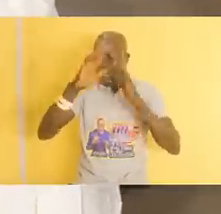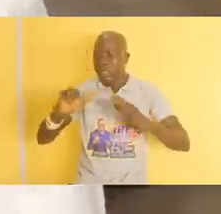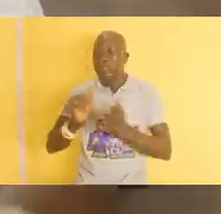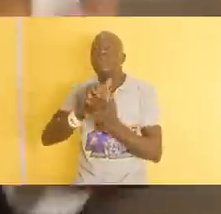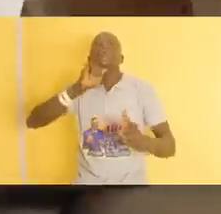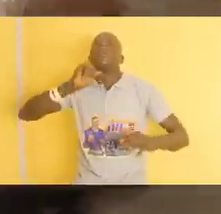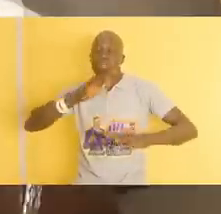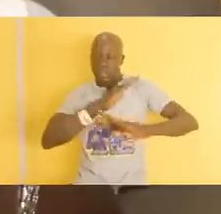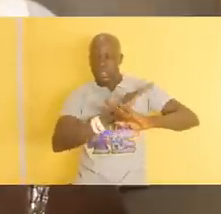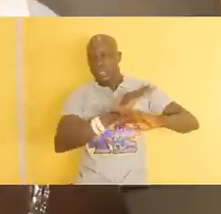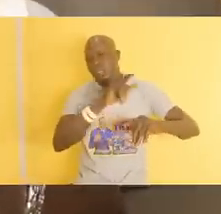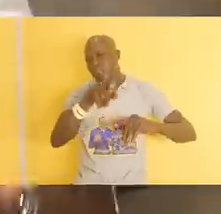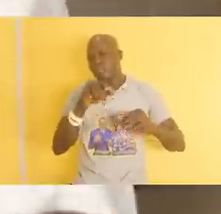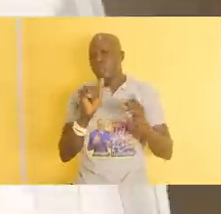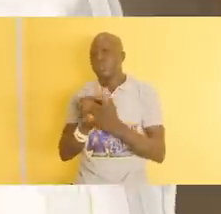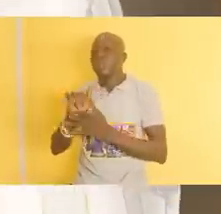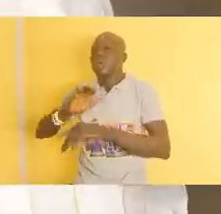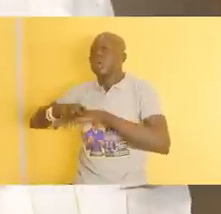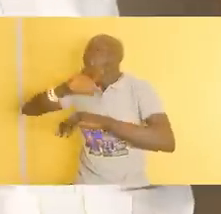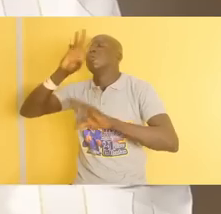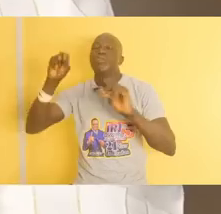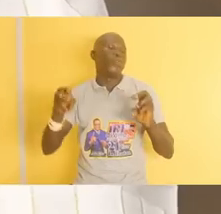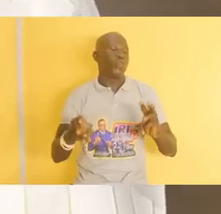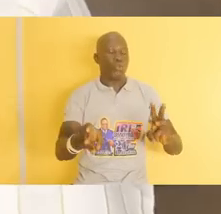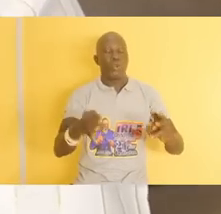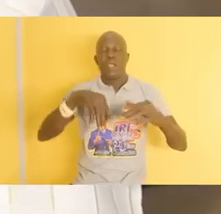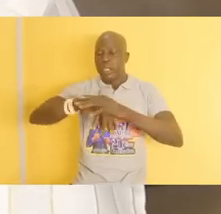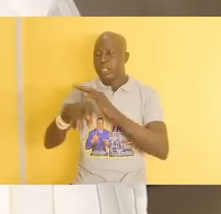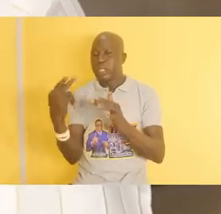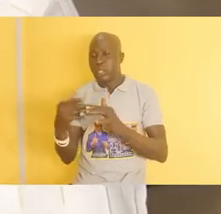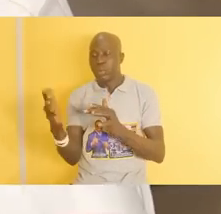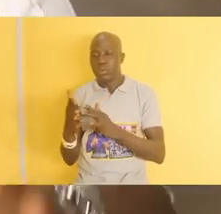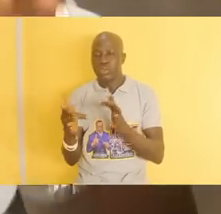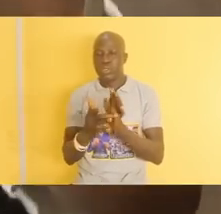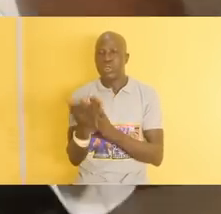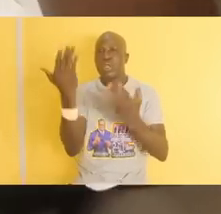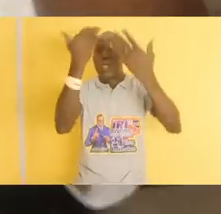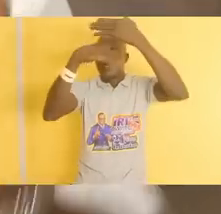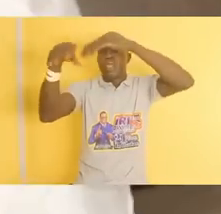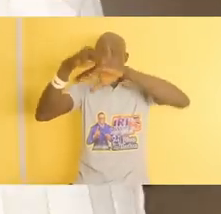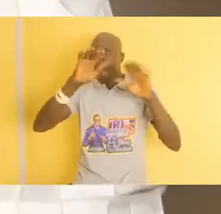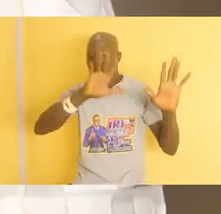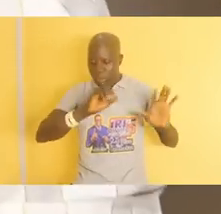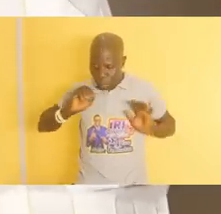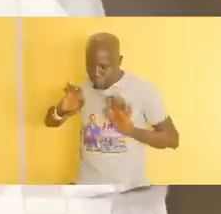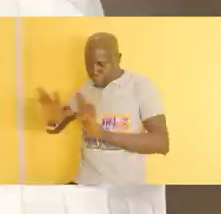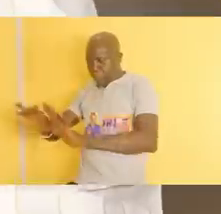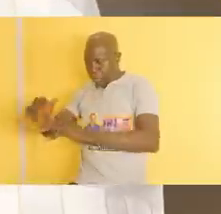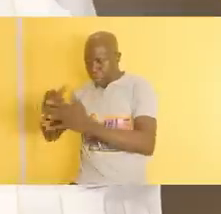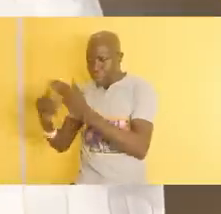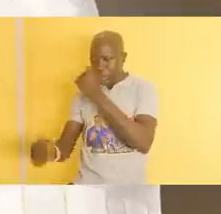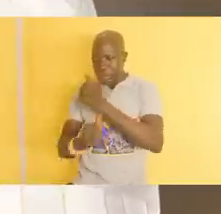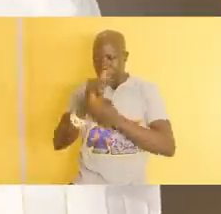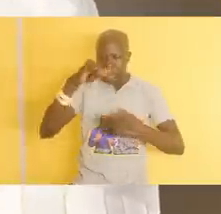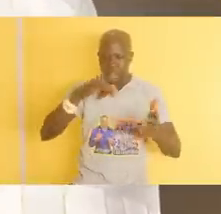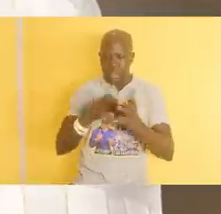either you not turn down that delay. Tony Kosona. I said there's no long call yes. In the name of Jesus. You will pata pata. Destroy